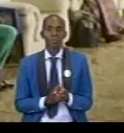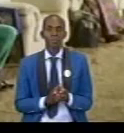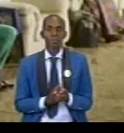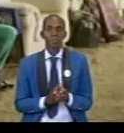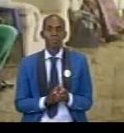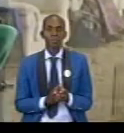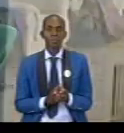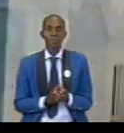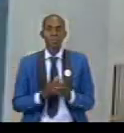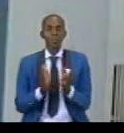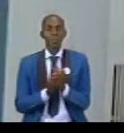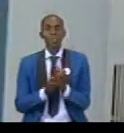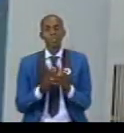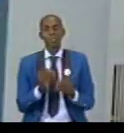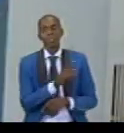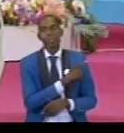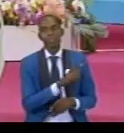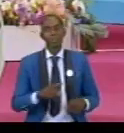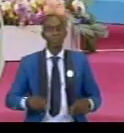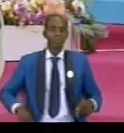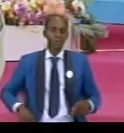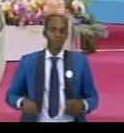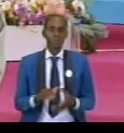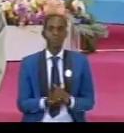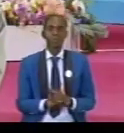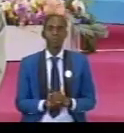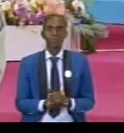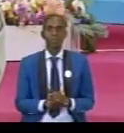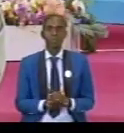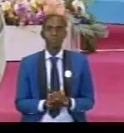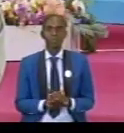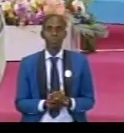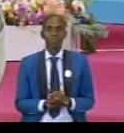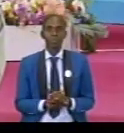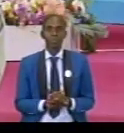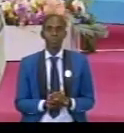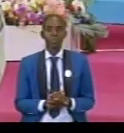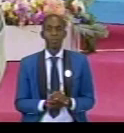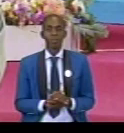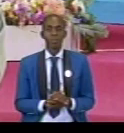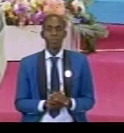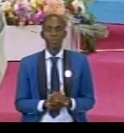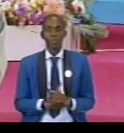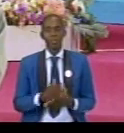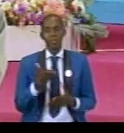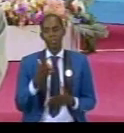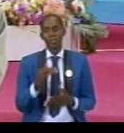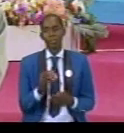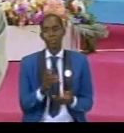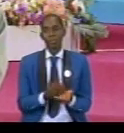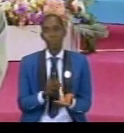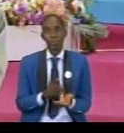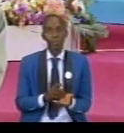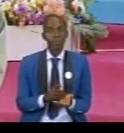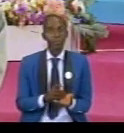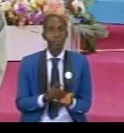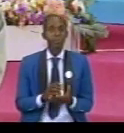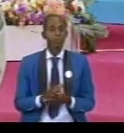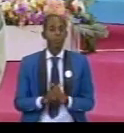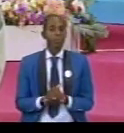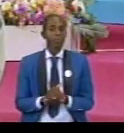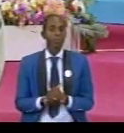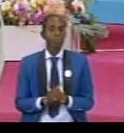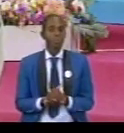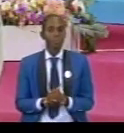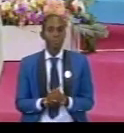Praise the Lord. Once again, I'm Dr. Olaogunwole Dominic, consultant, obstetrist,